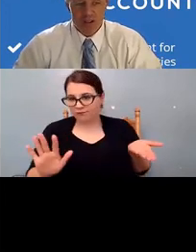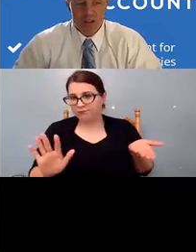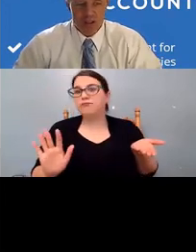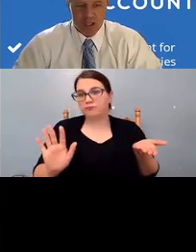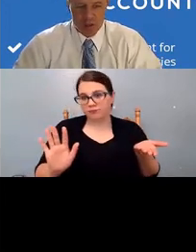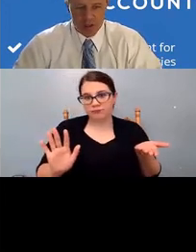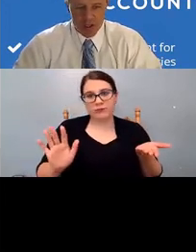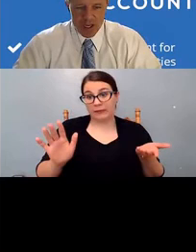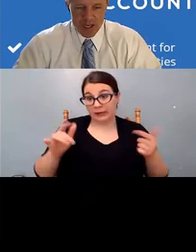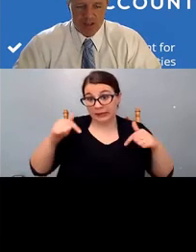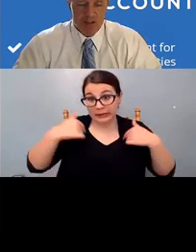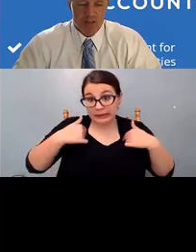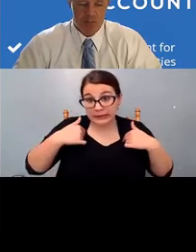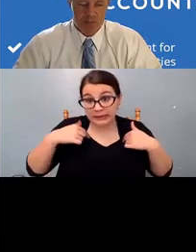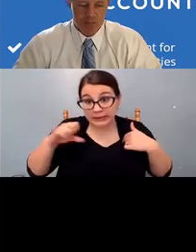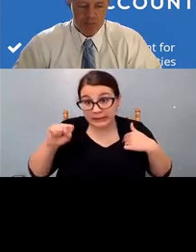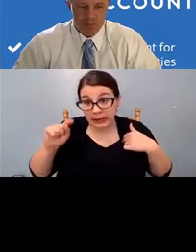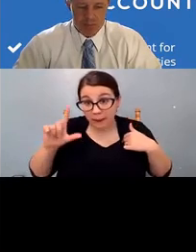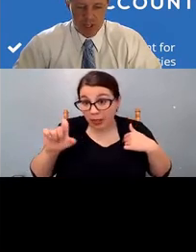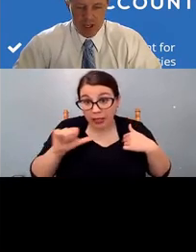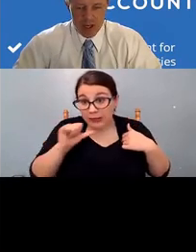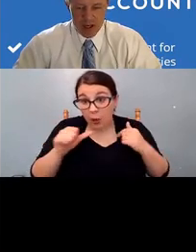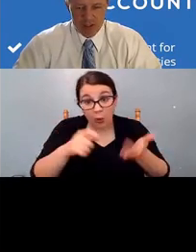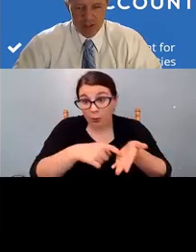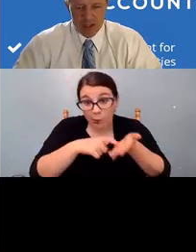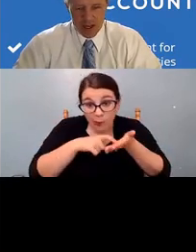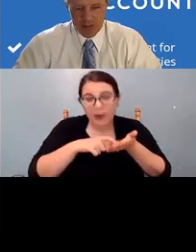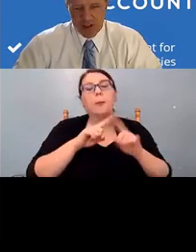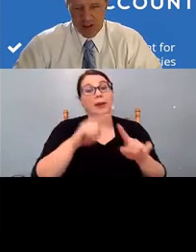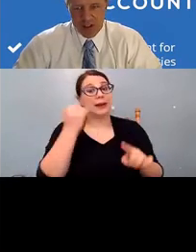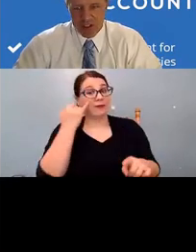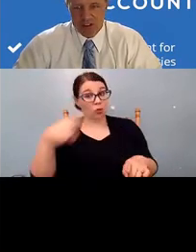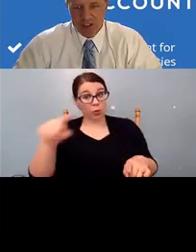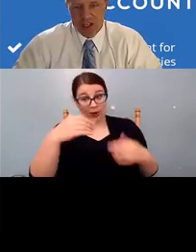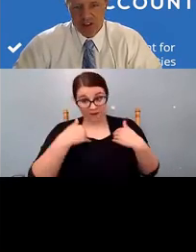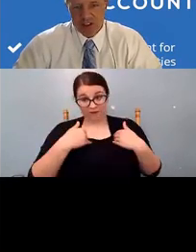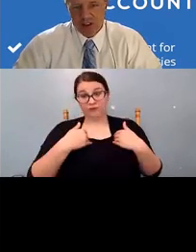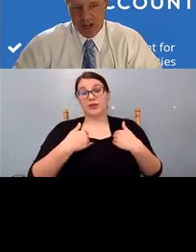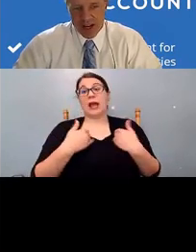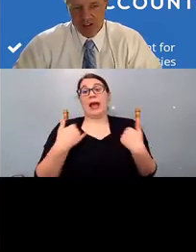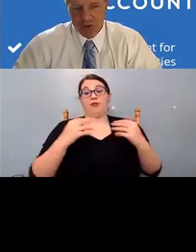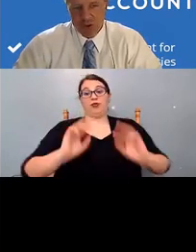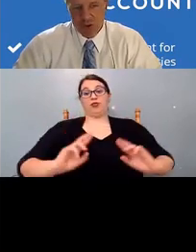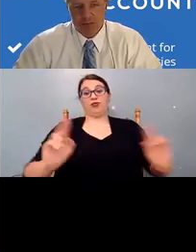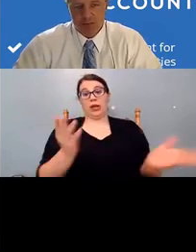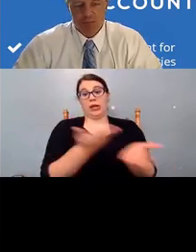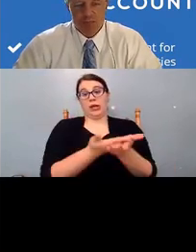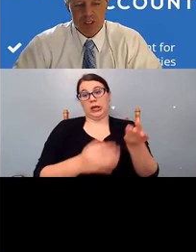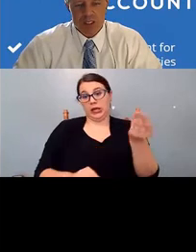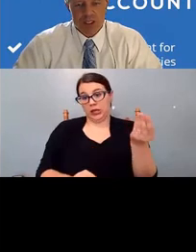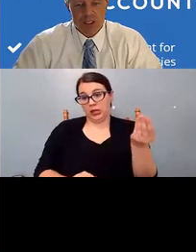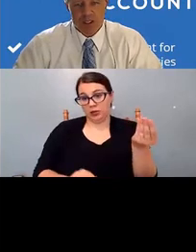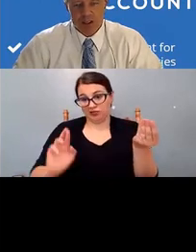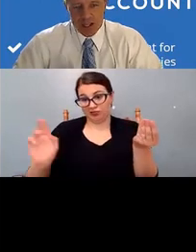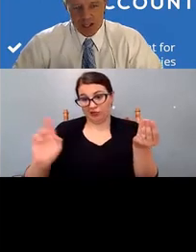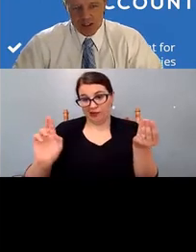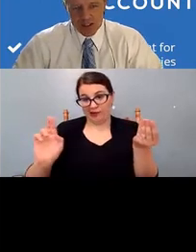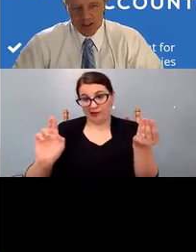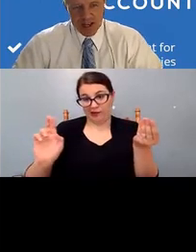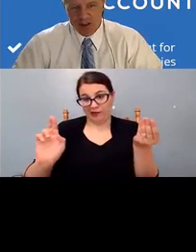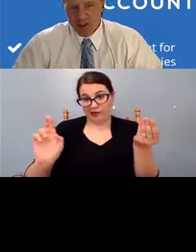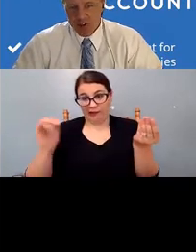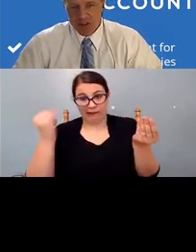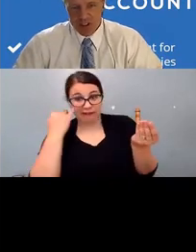it. Keep it on hand and have it there as evidence in case it's ever asked for.